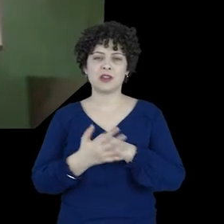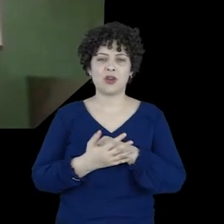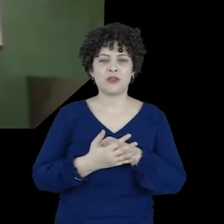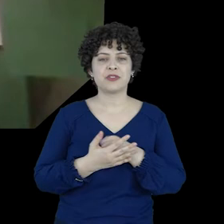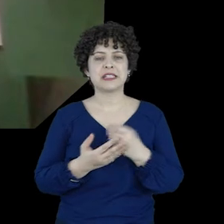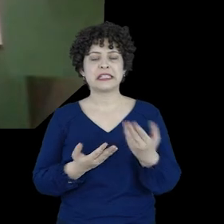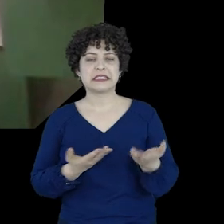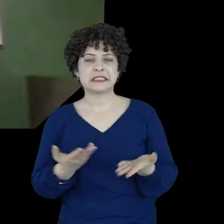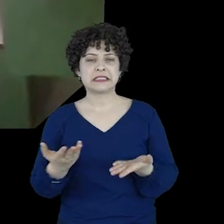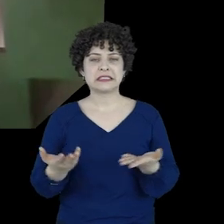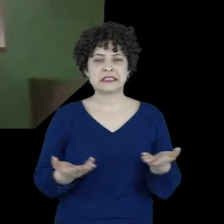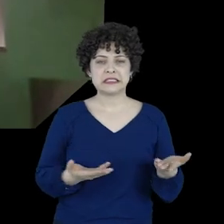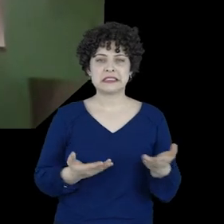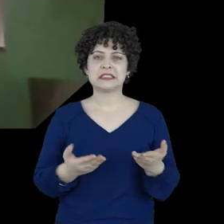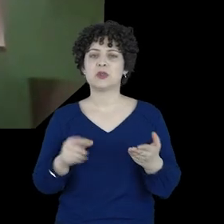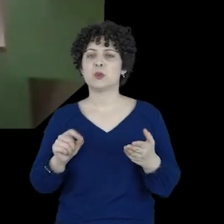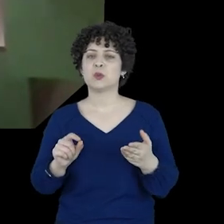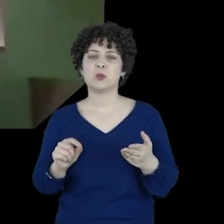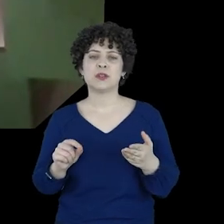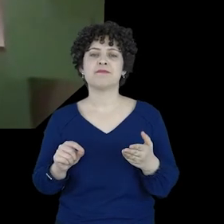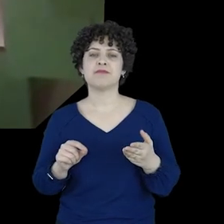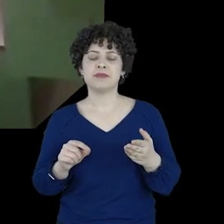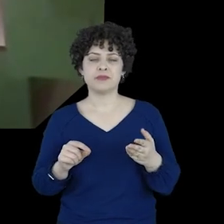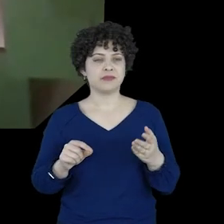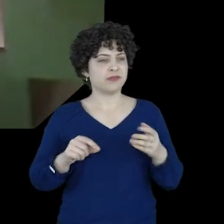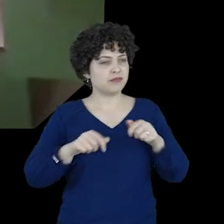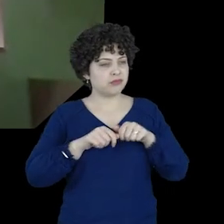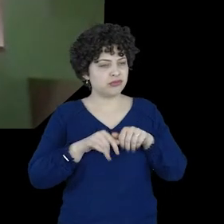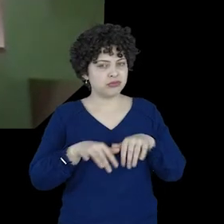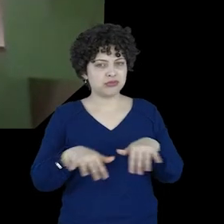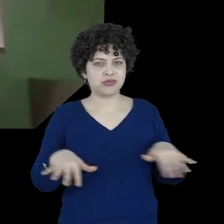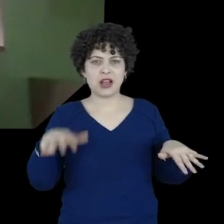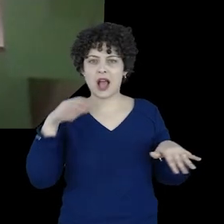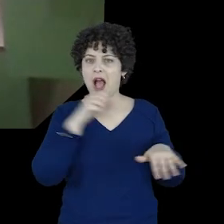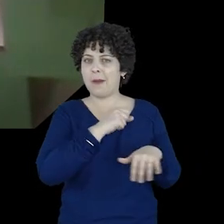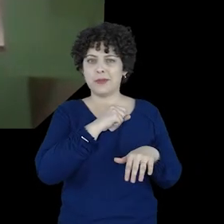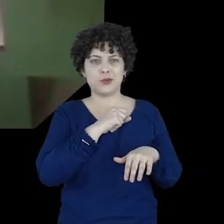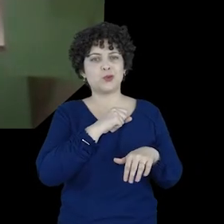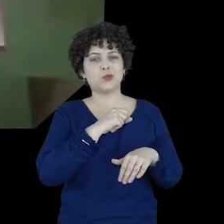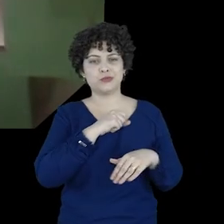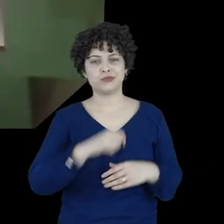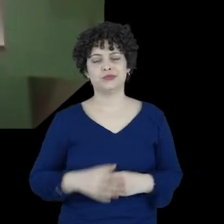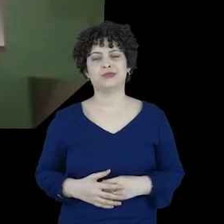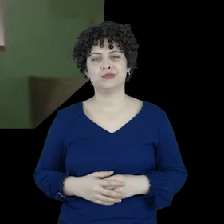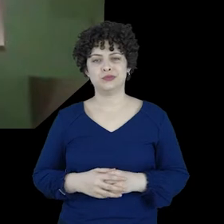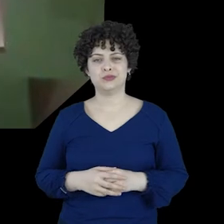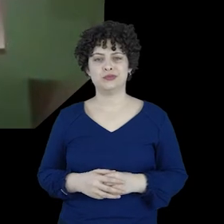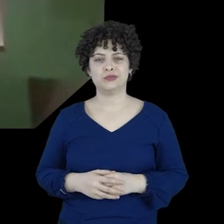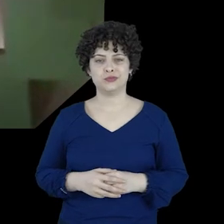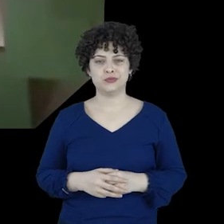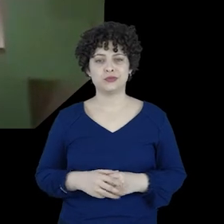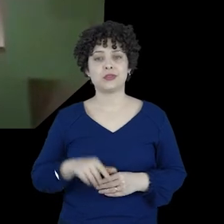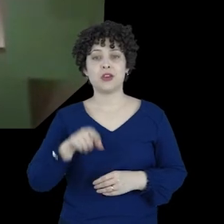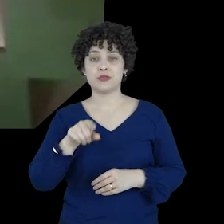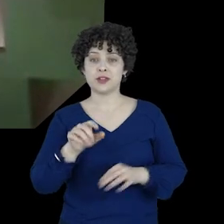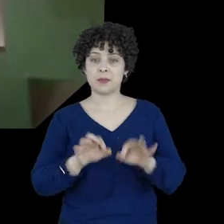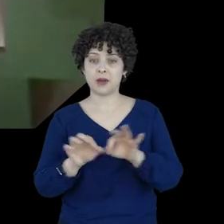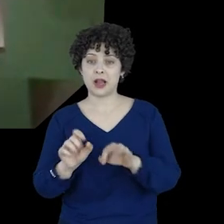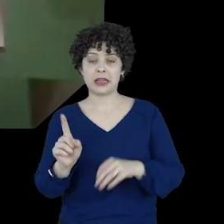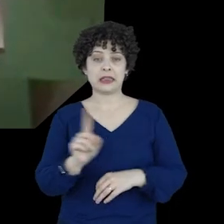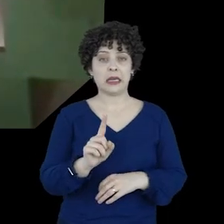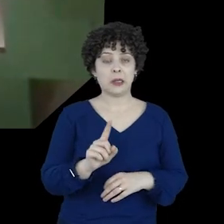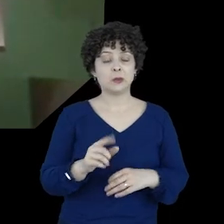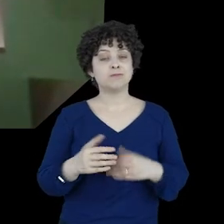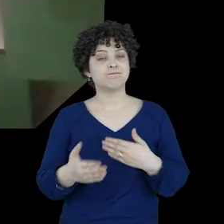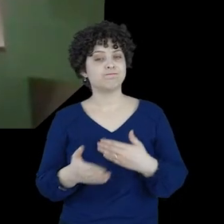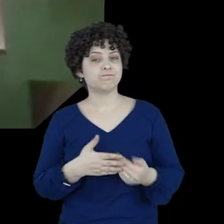with COVID-19, which technically migrated all of us into the space. Whether you are